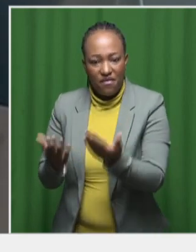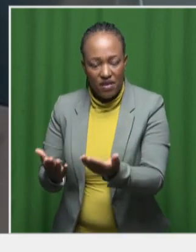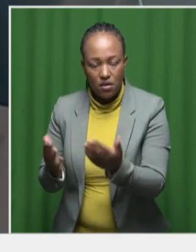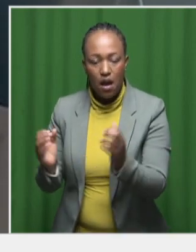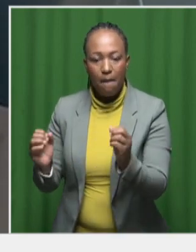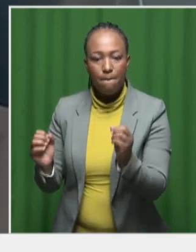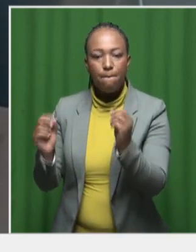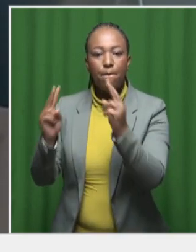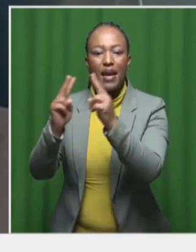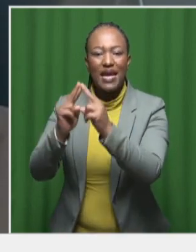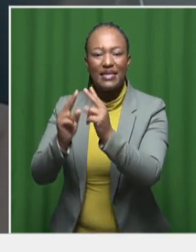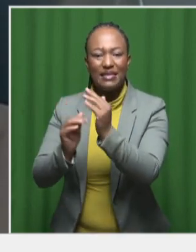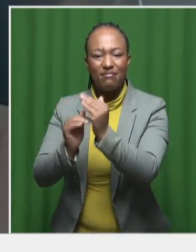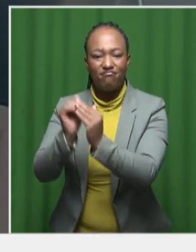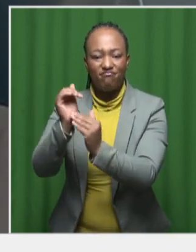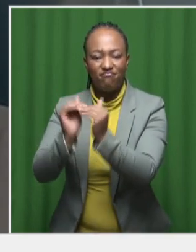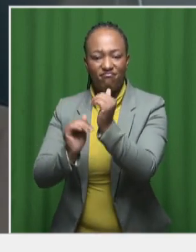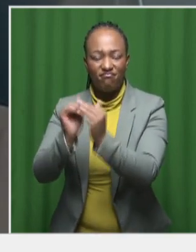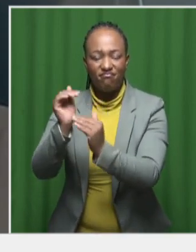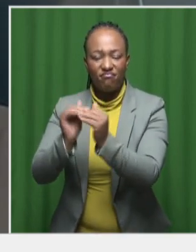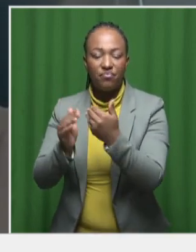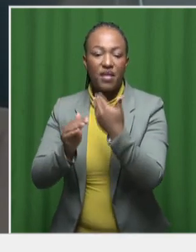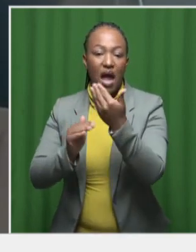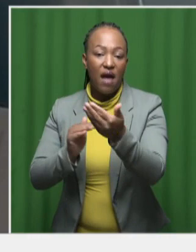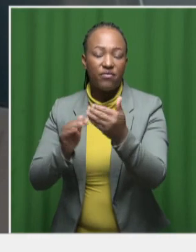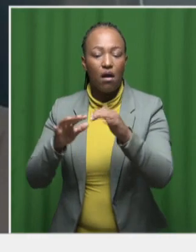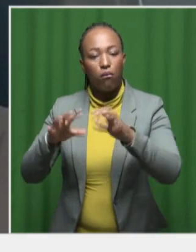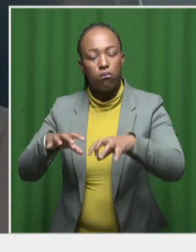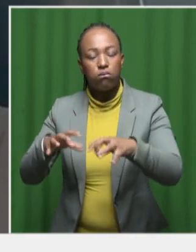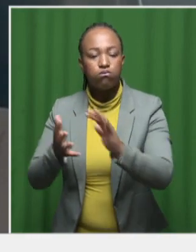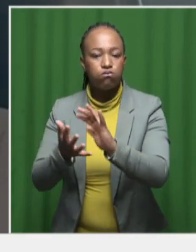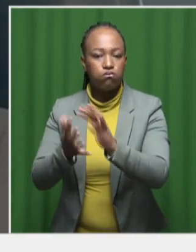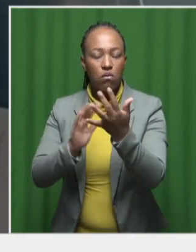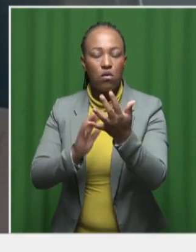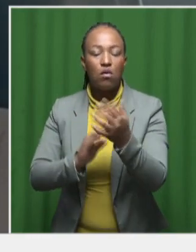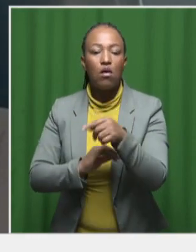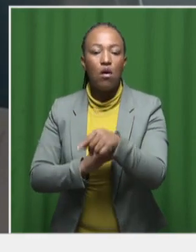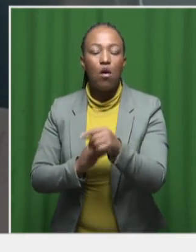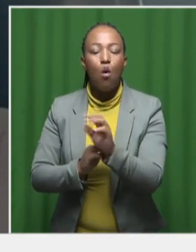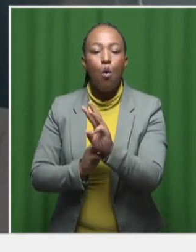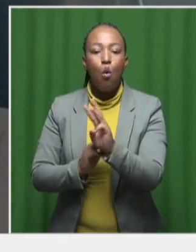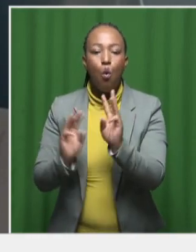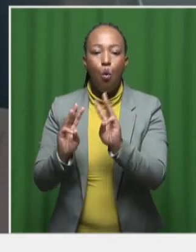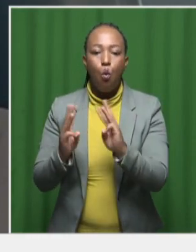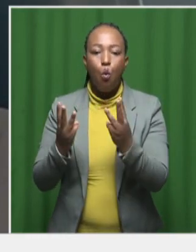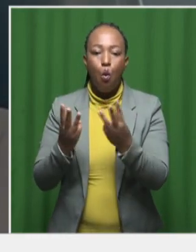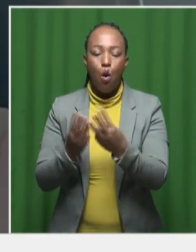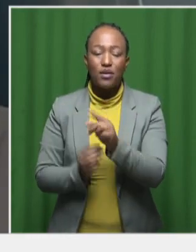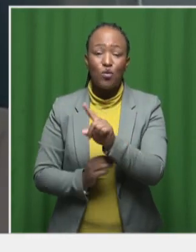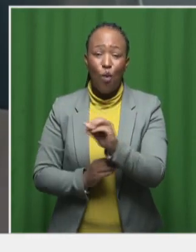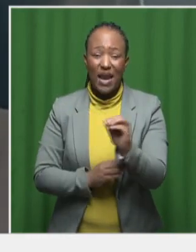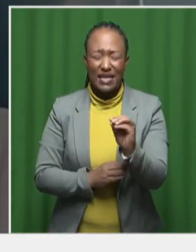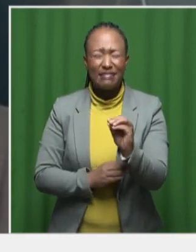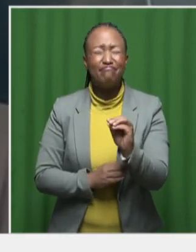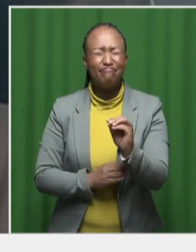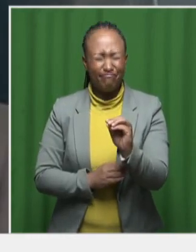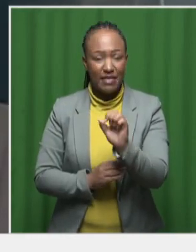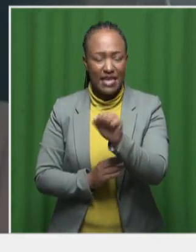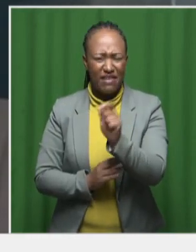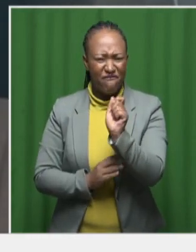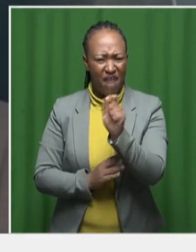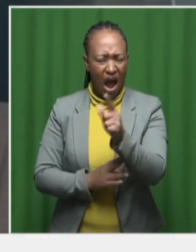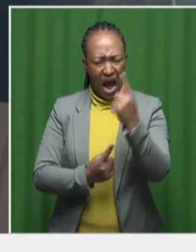which have been constructed after the floods were in Bumbulu in Ward 100, which is a deep rural area. We've been to